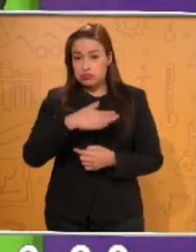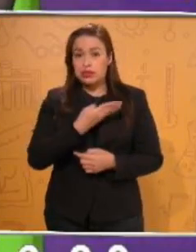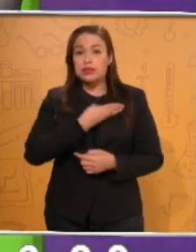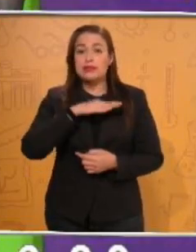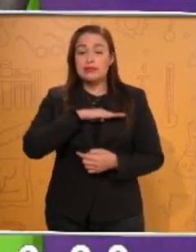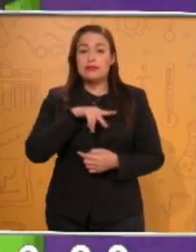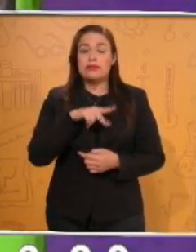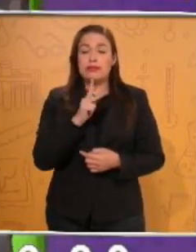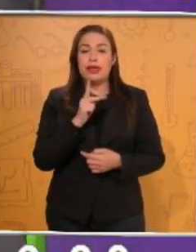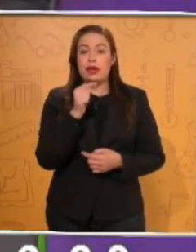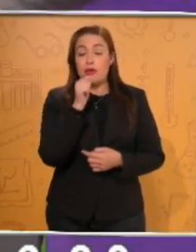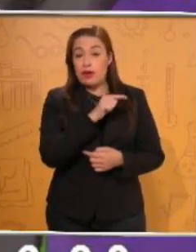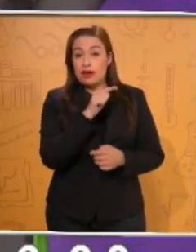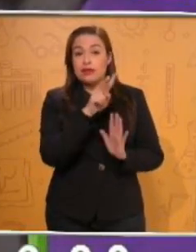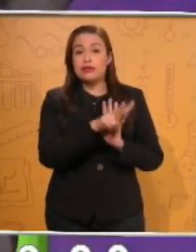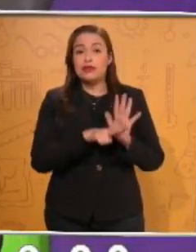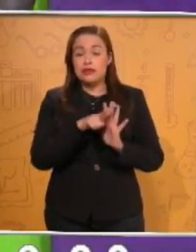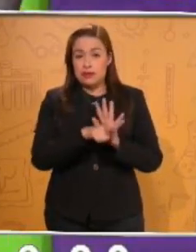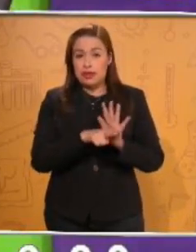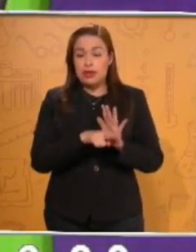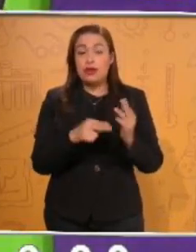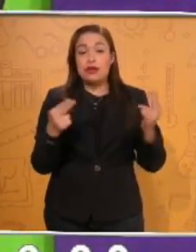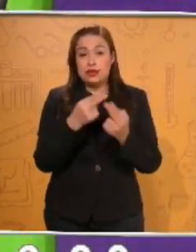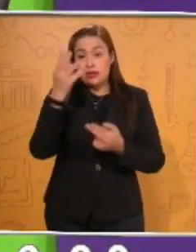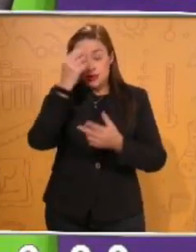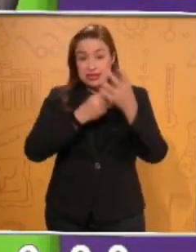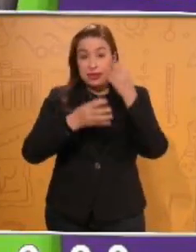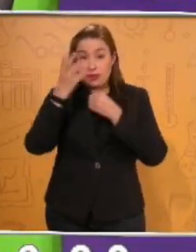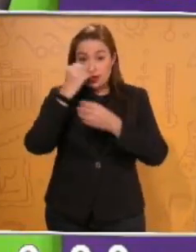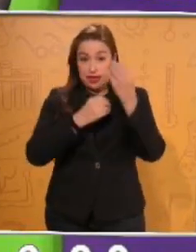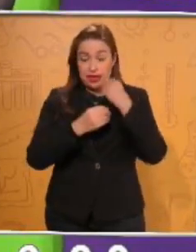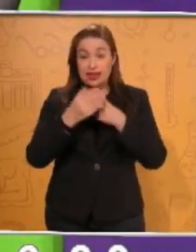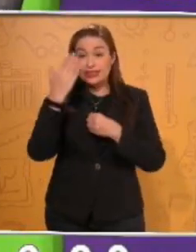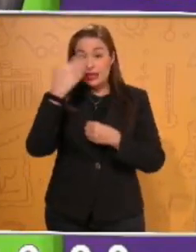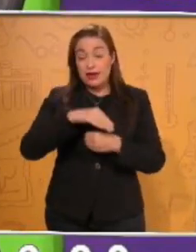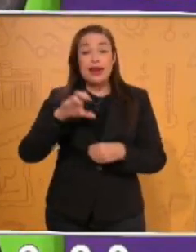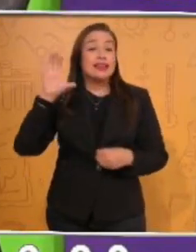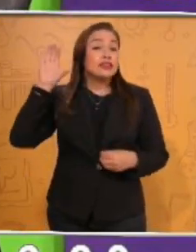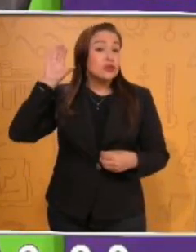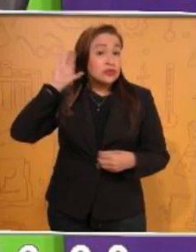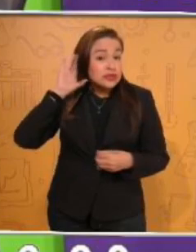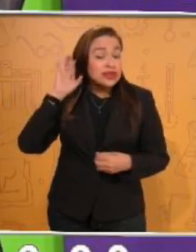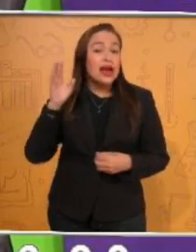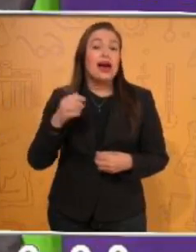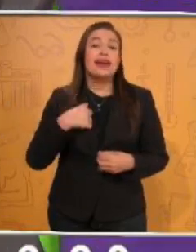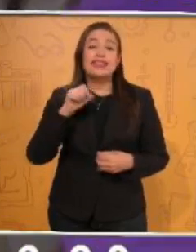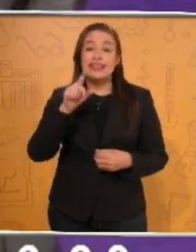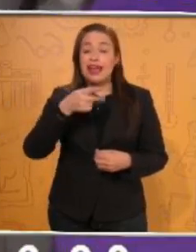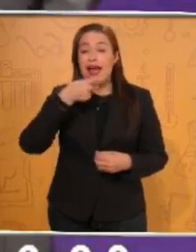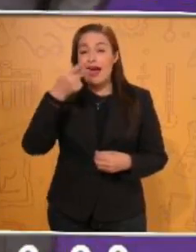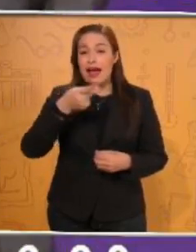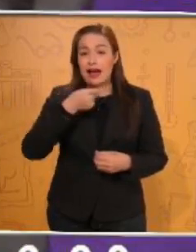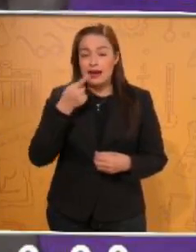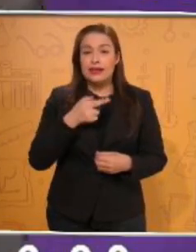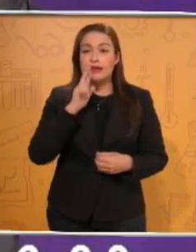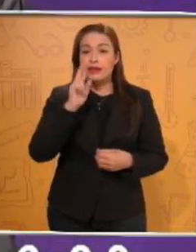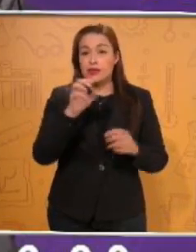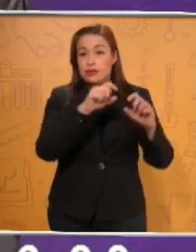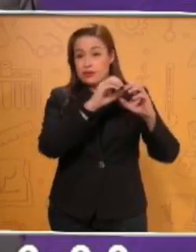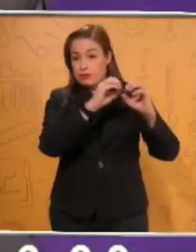the videos and then we are going to respond these sentences. Let's start.